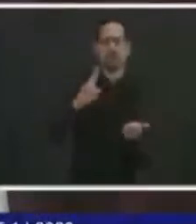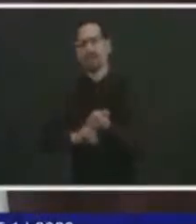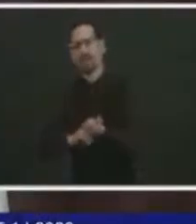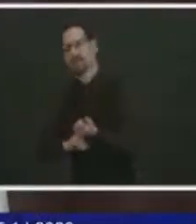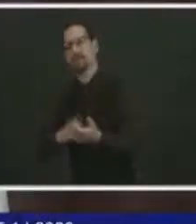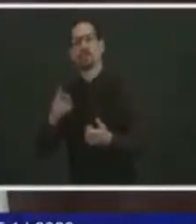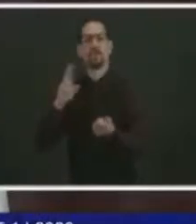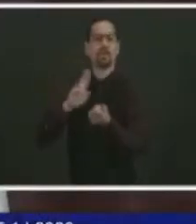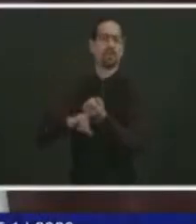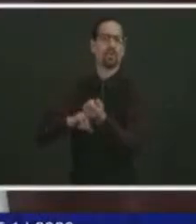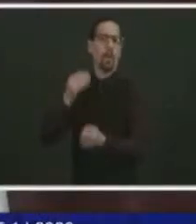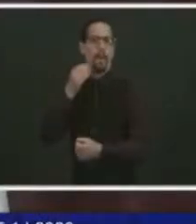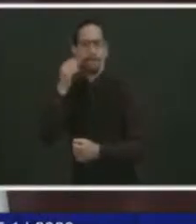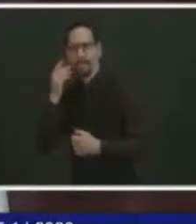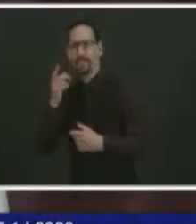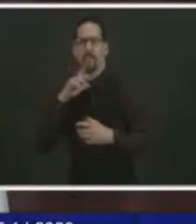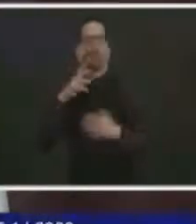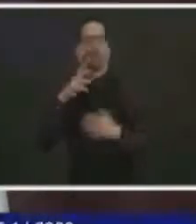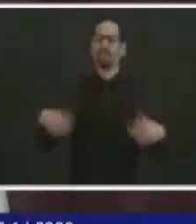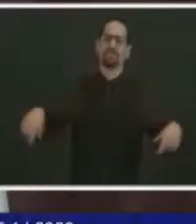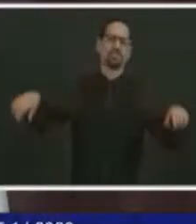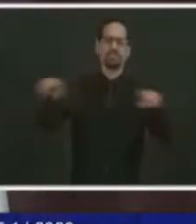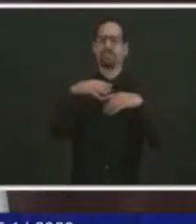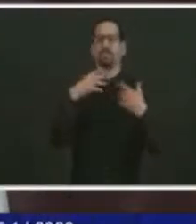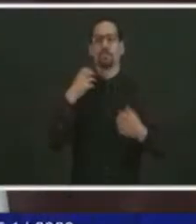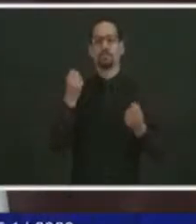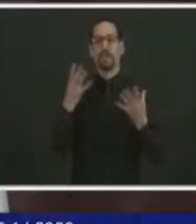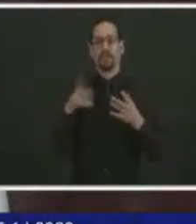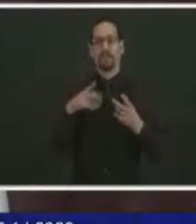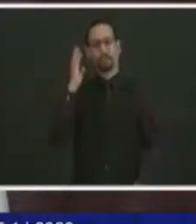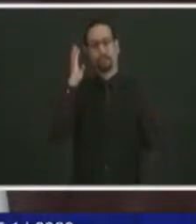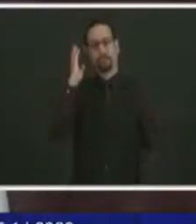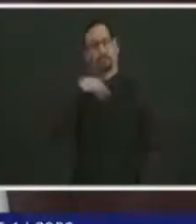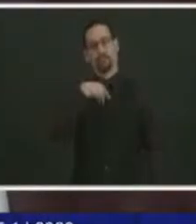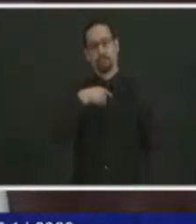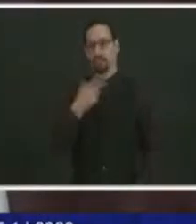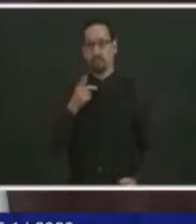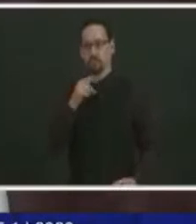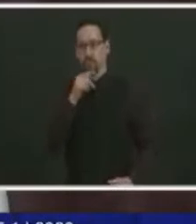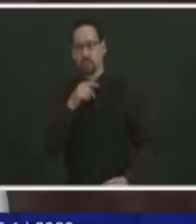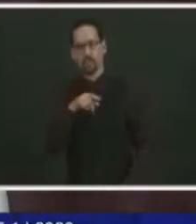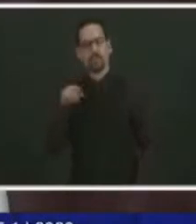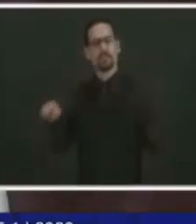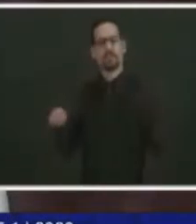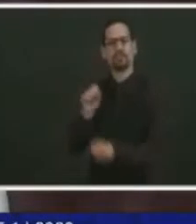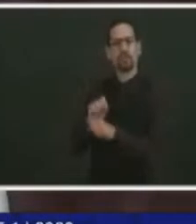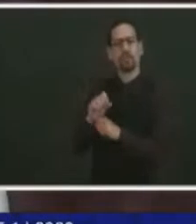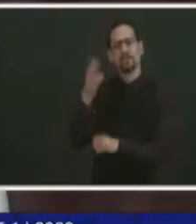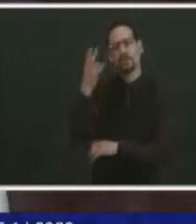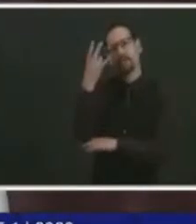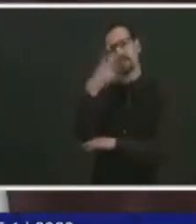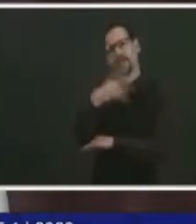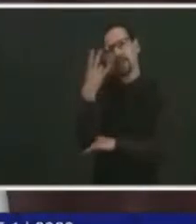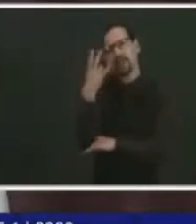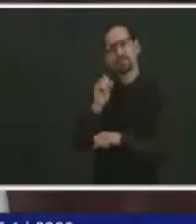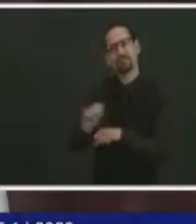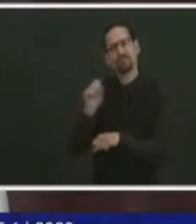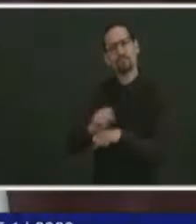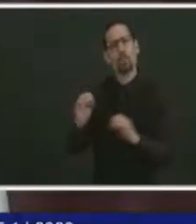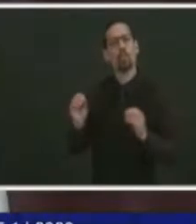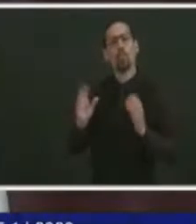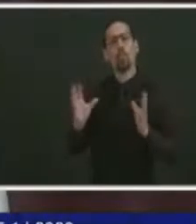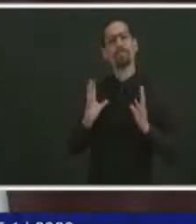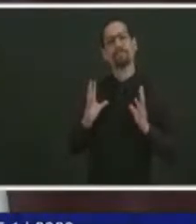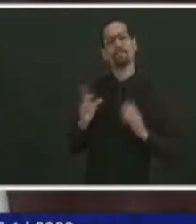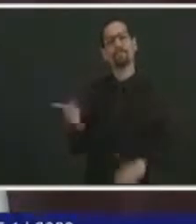workers, but then there are folks who have been working without a day off through their anxiety to keep Rhode